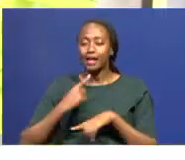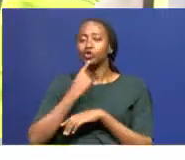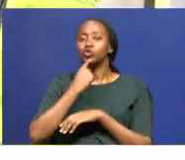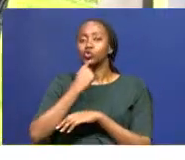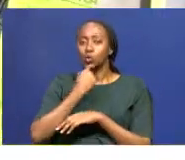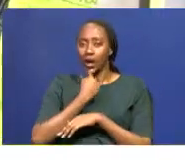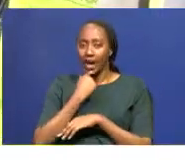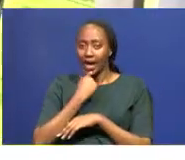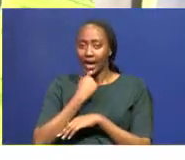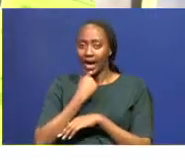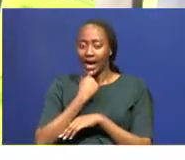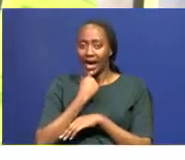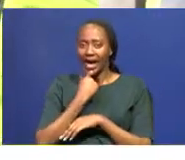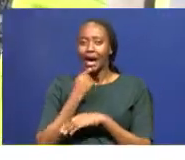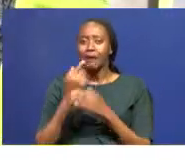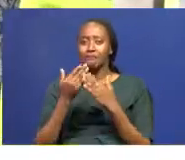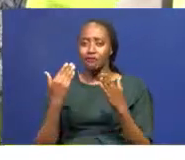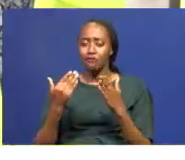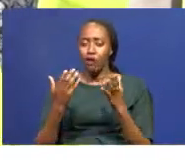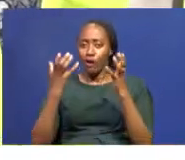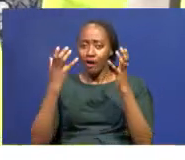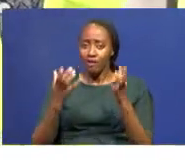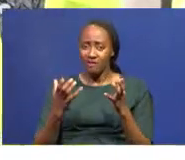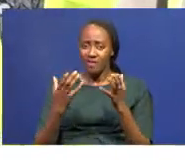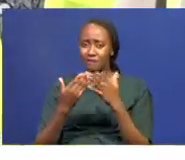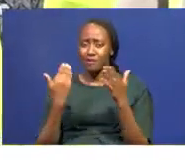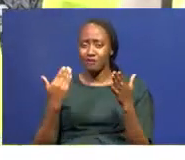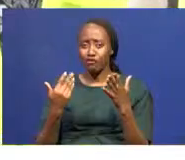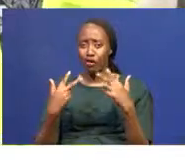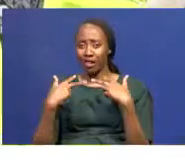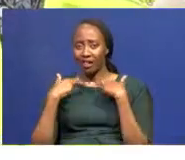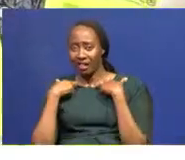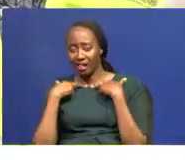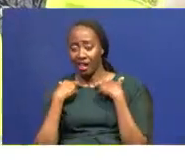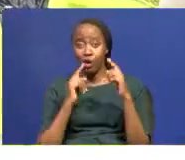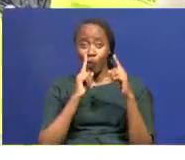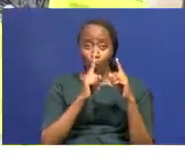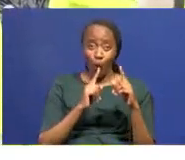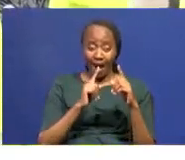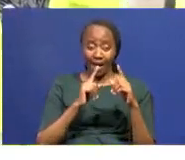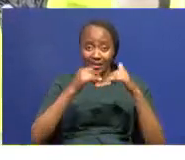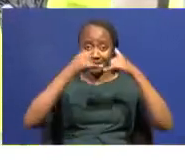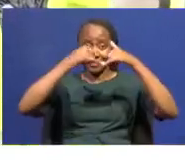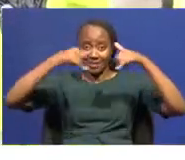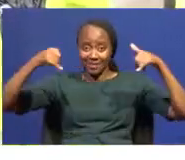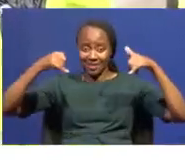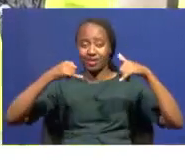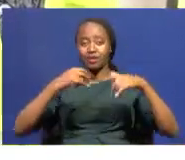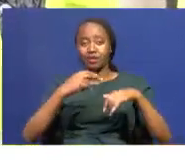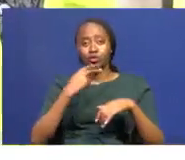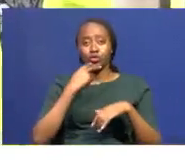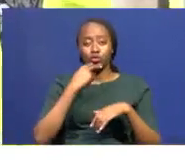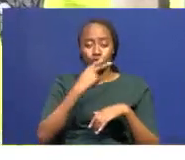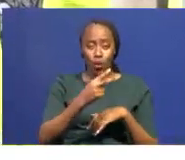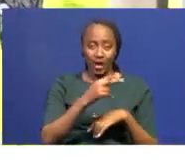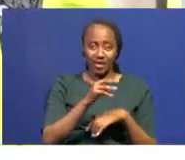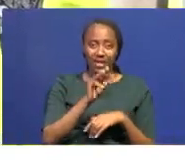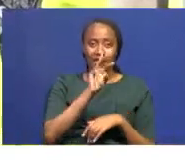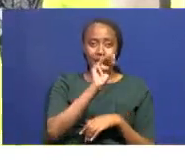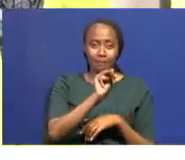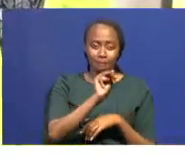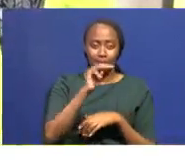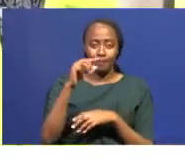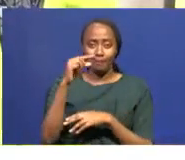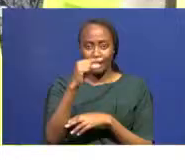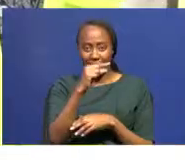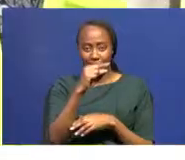the full load, but due to the constraint, because one circuit is supposed to carry almost 200 megawatts. In so many instances,